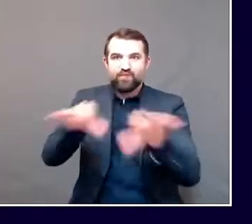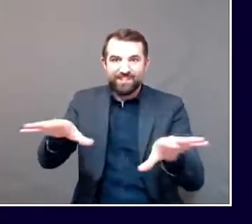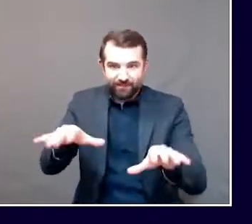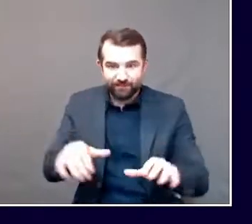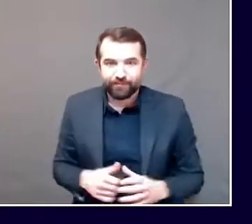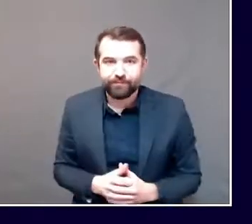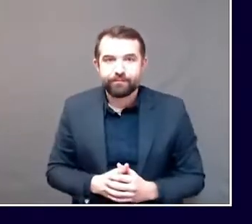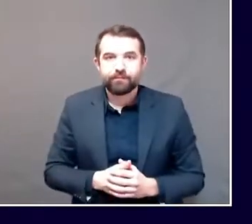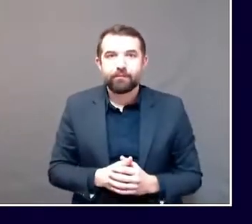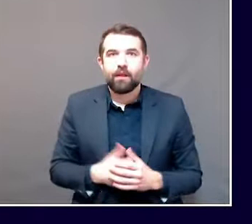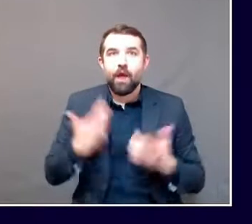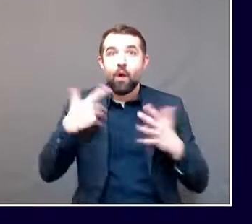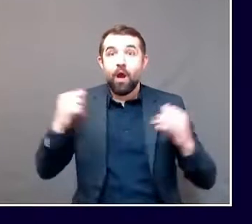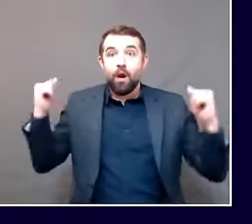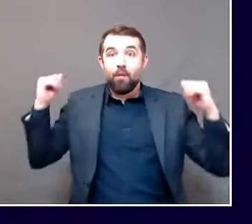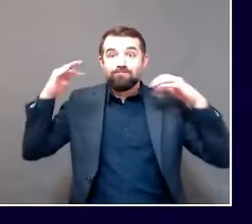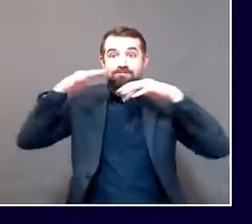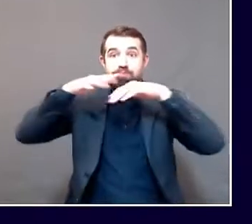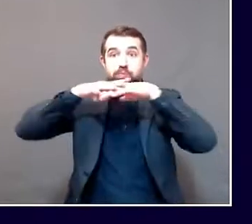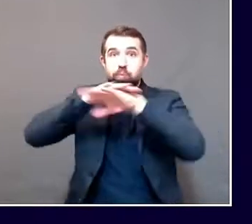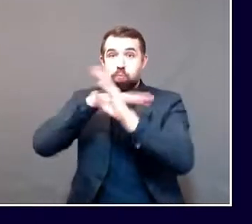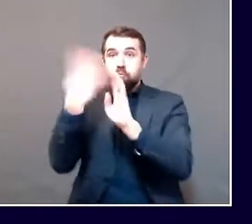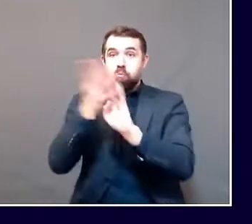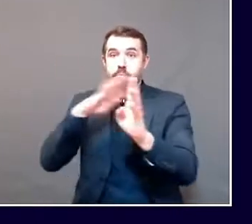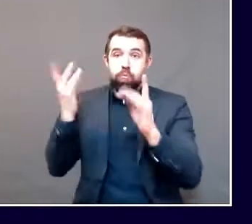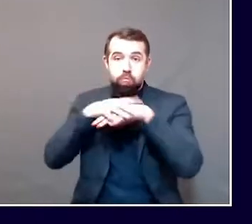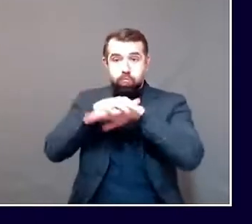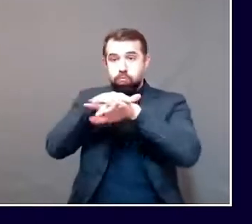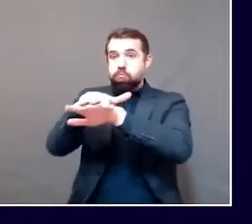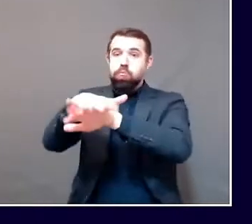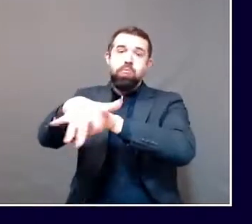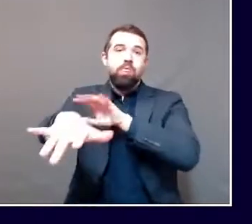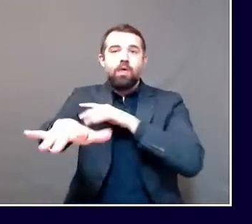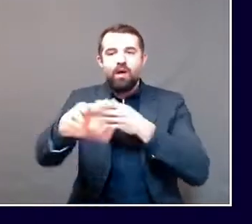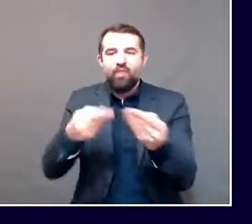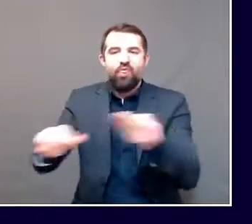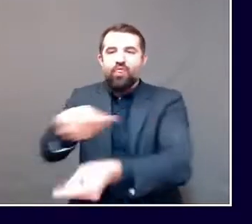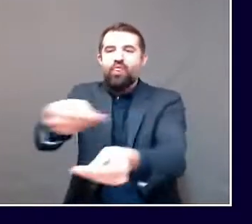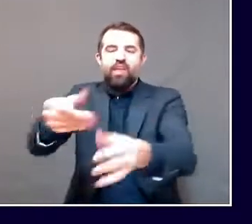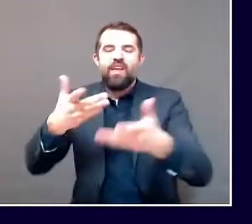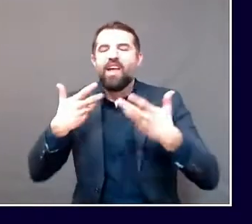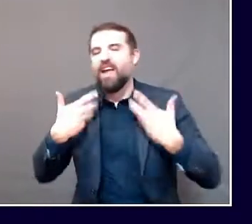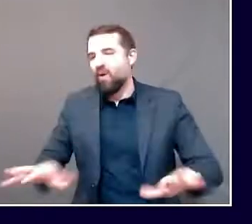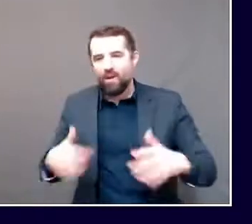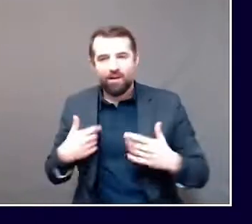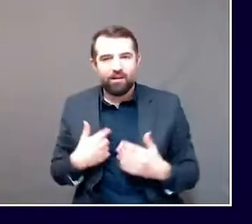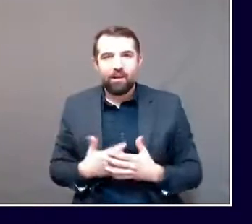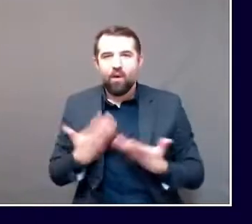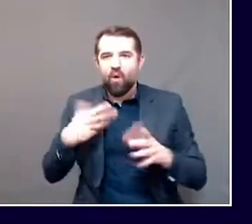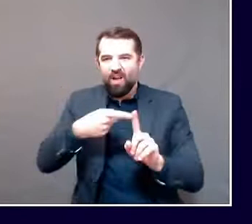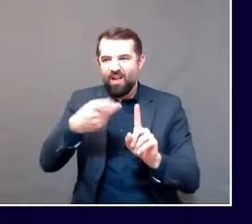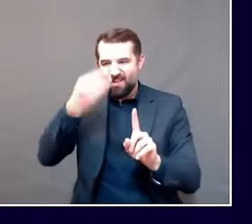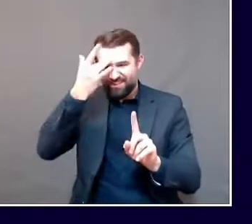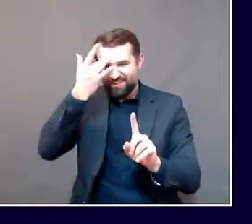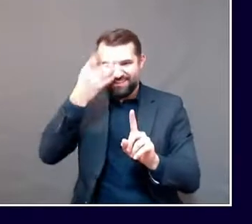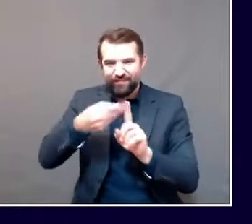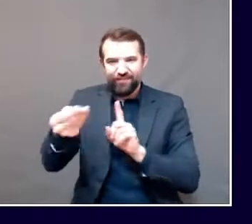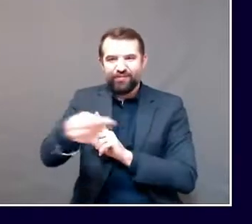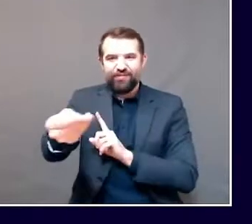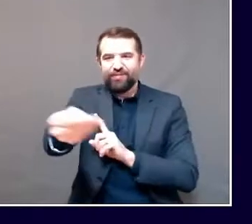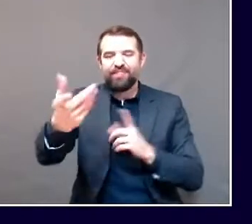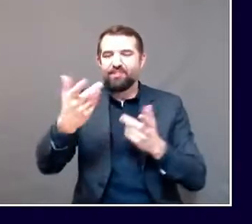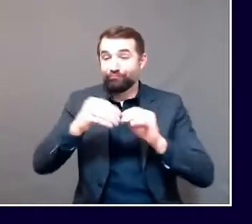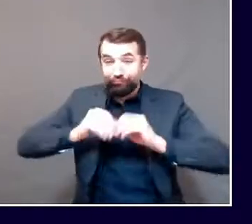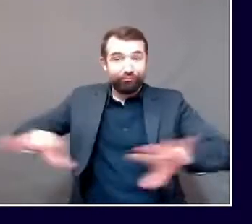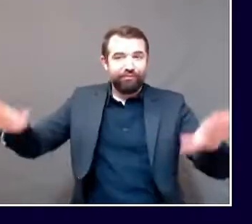people wrapped around the block who are waiting in line, because that itself can cause an outbreak. It's making sure that people, when